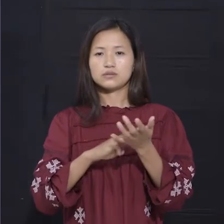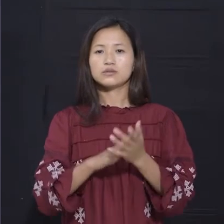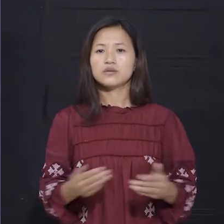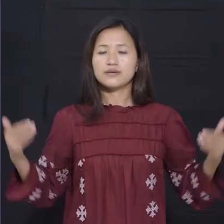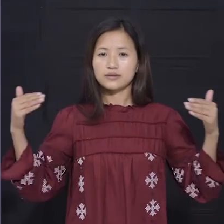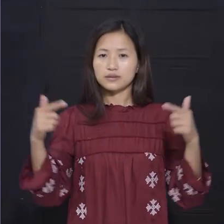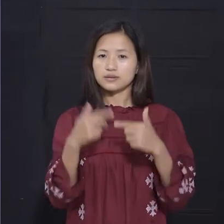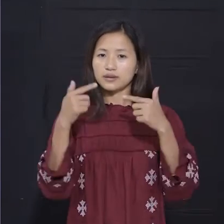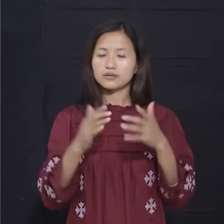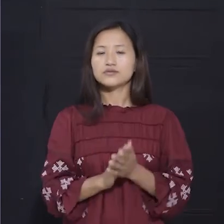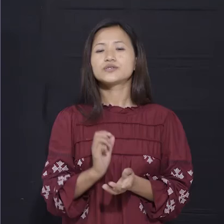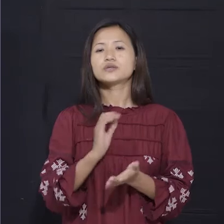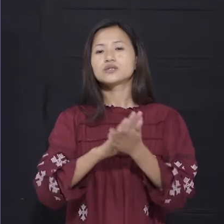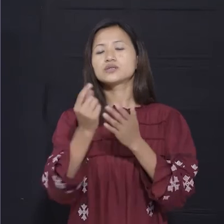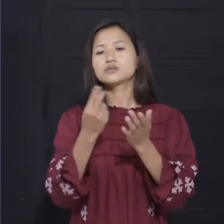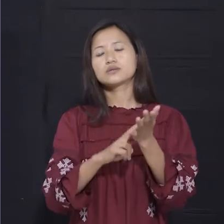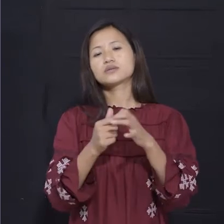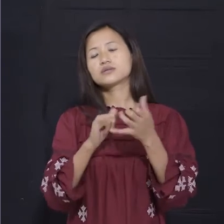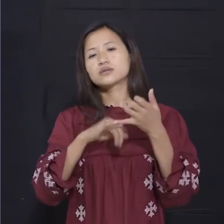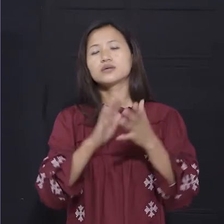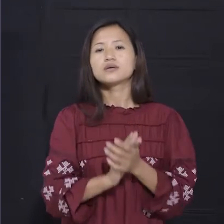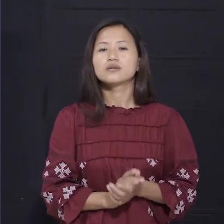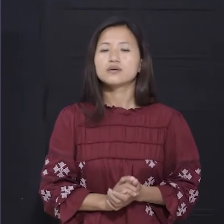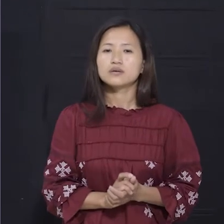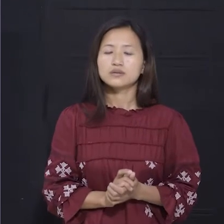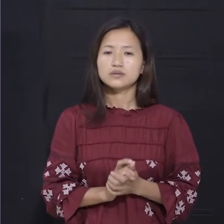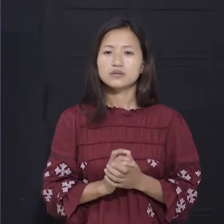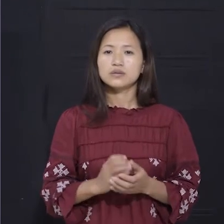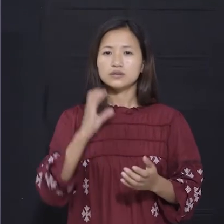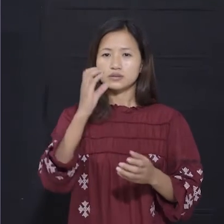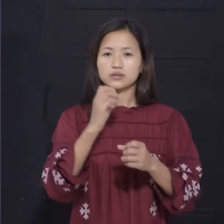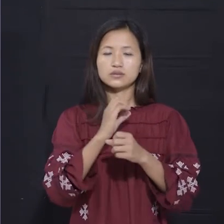of the hunas. All right. So once the hunas came and attacked the